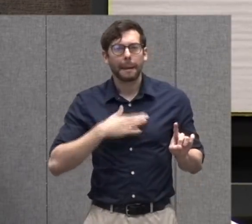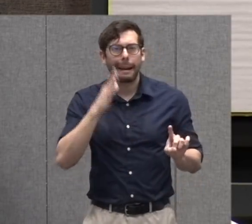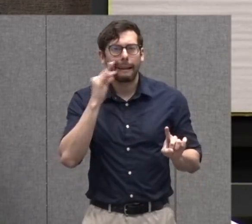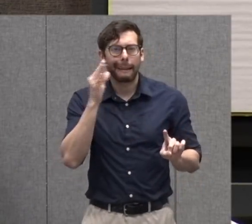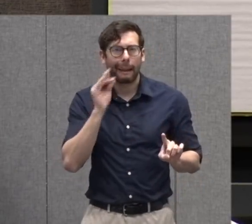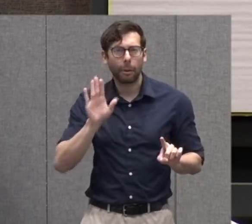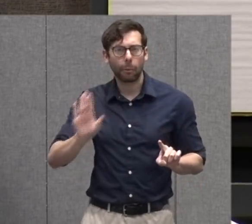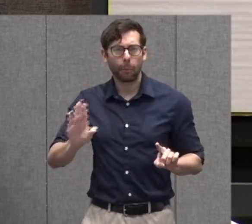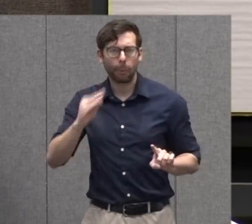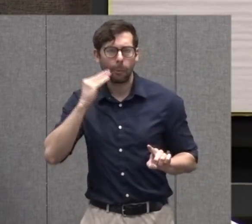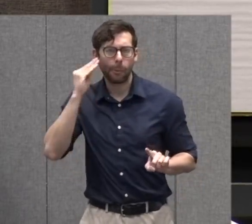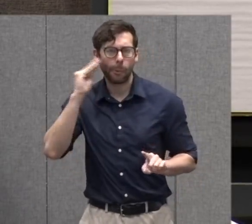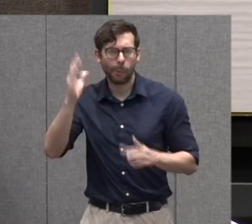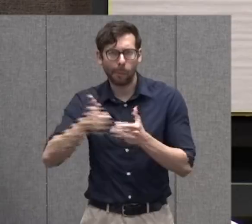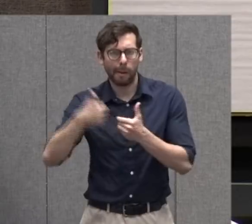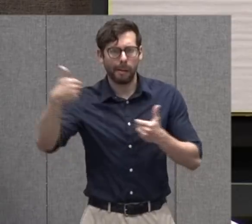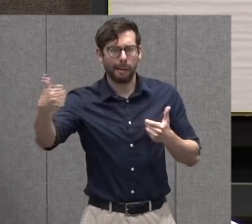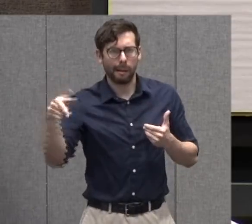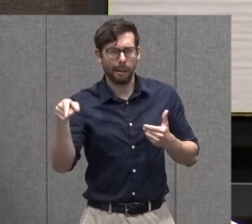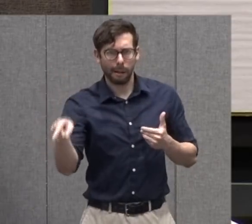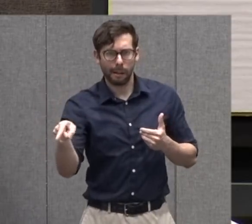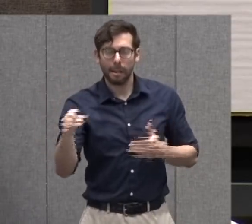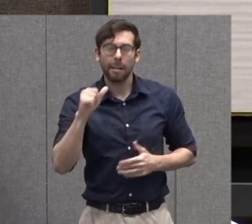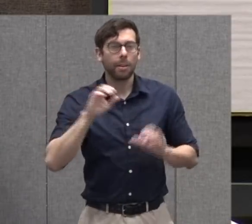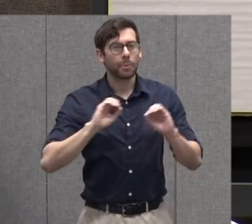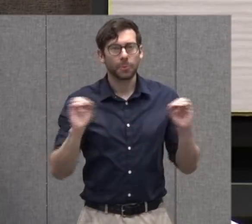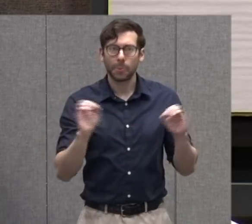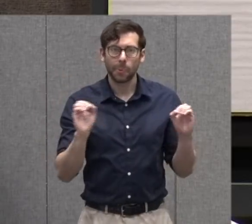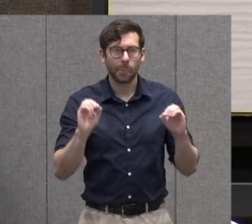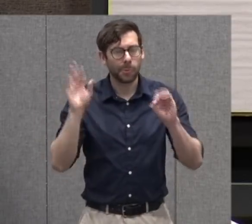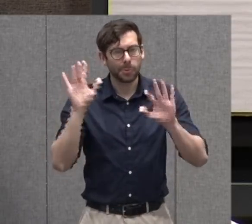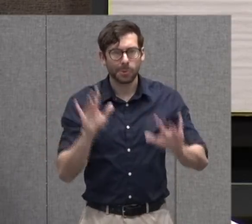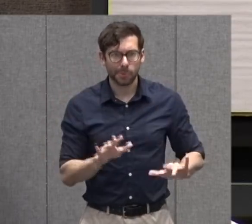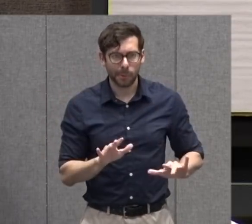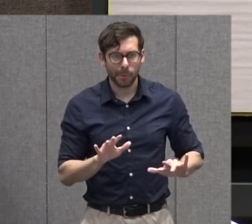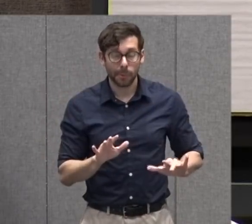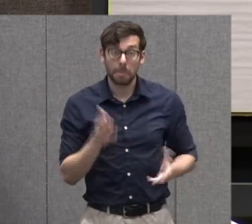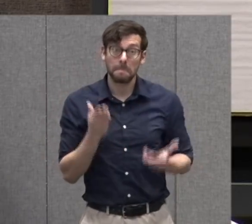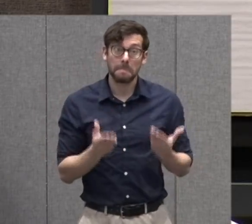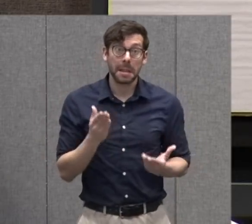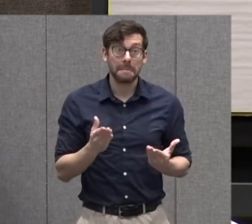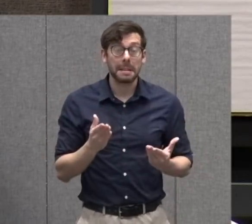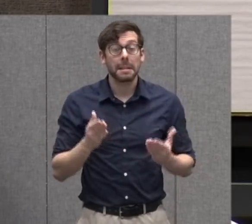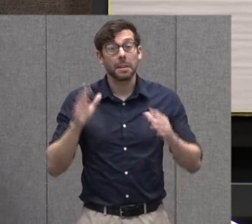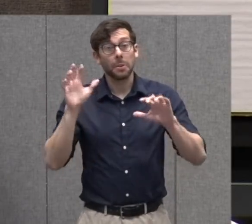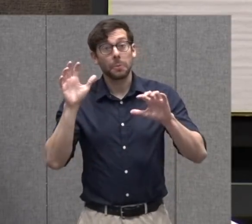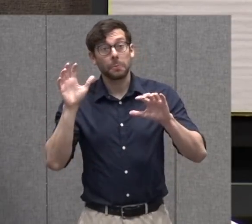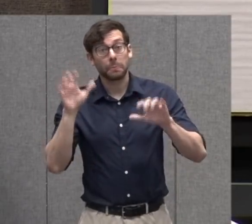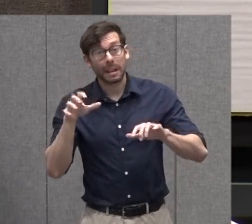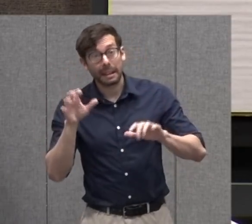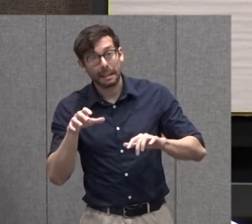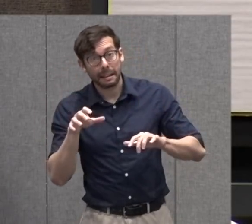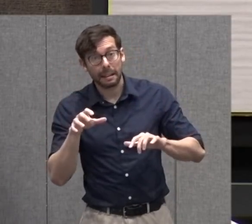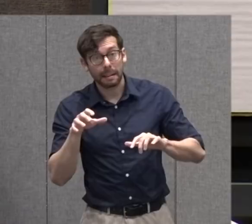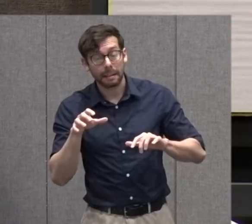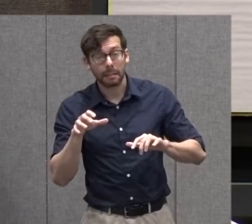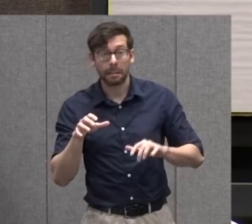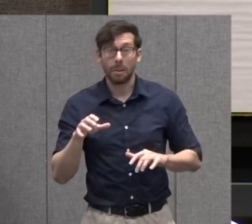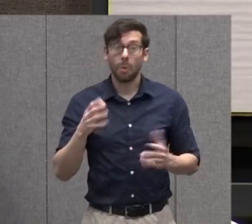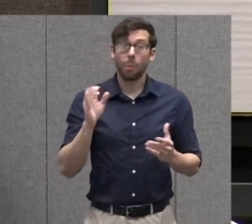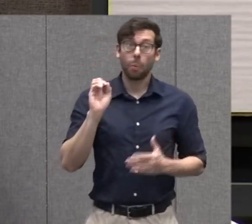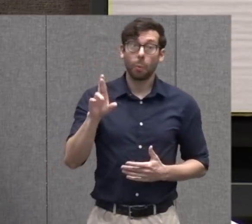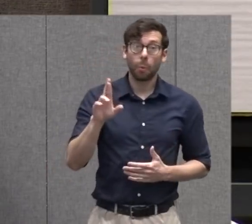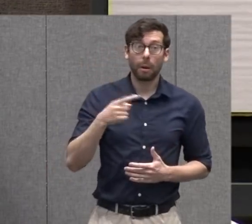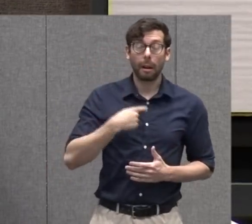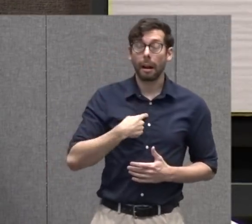Or sometimes it's raining where my cat is, but when I look out the window, it's sunny, blue sky,